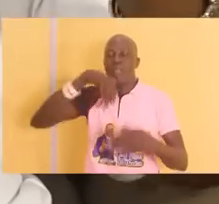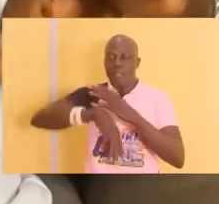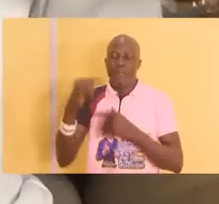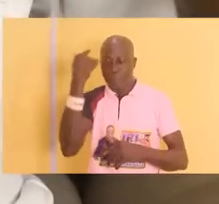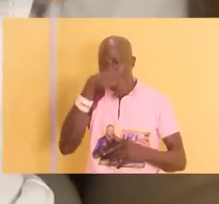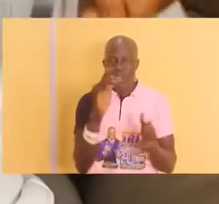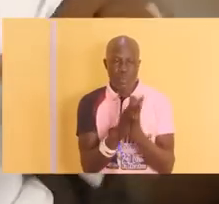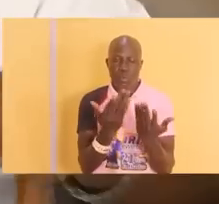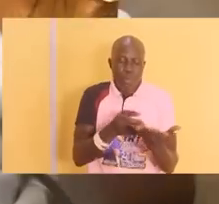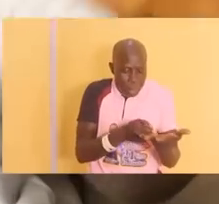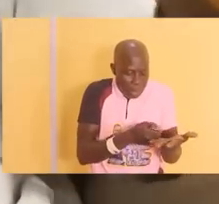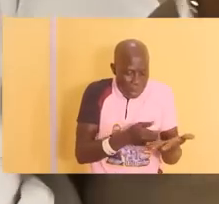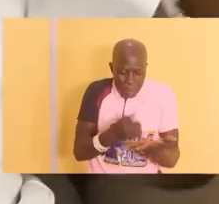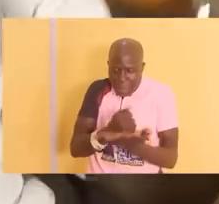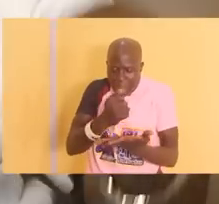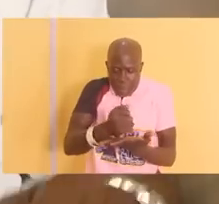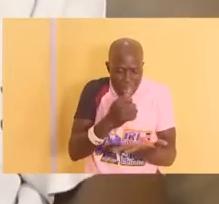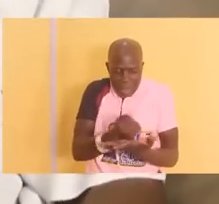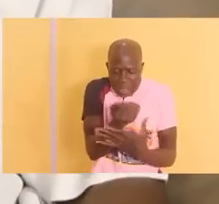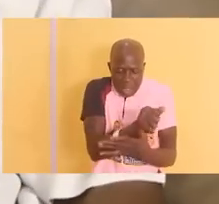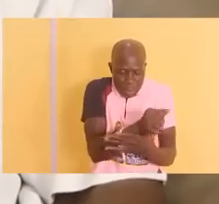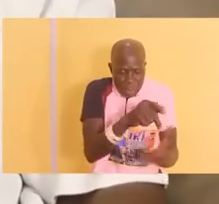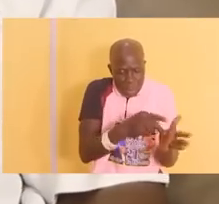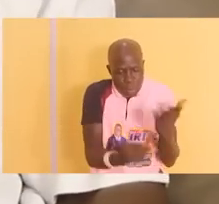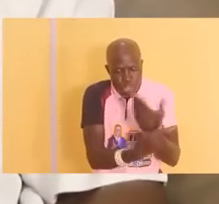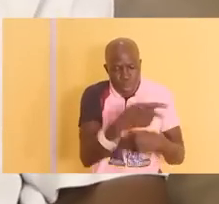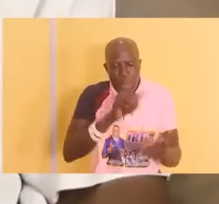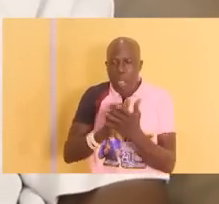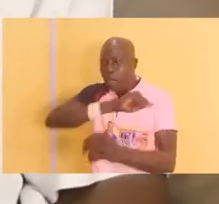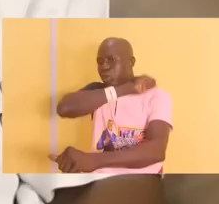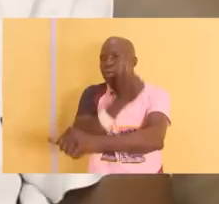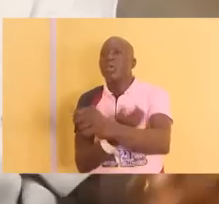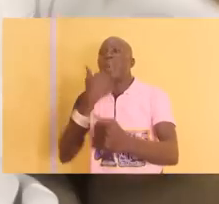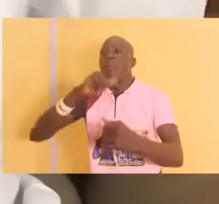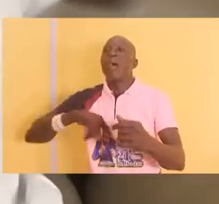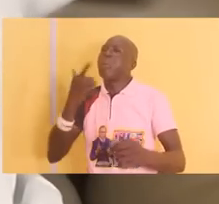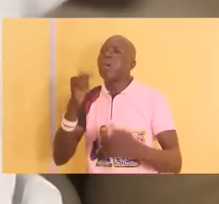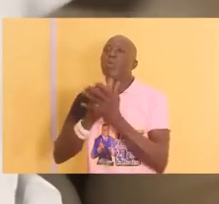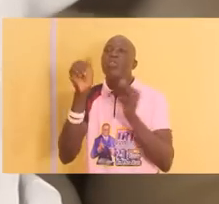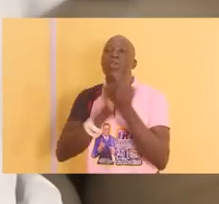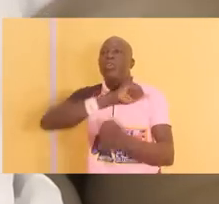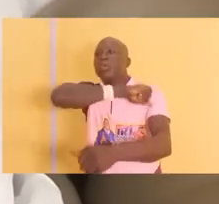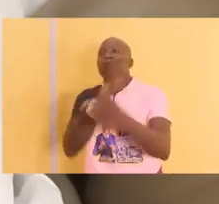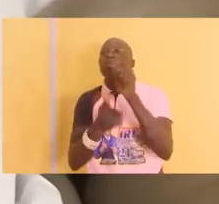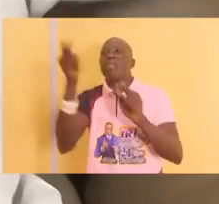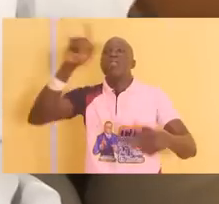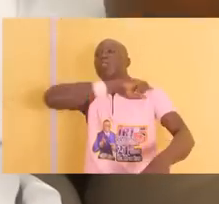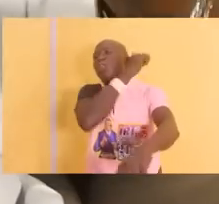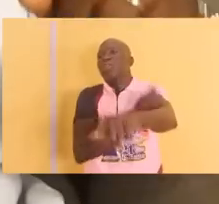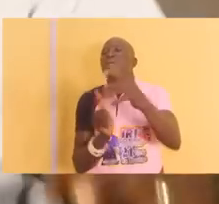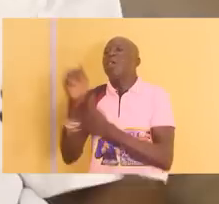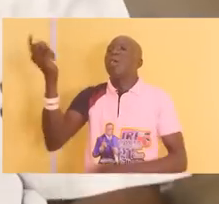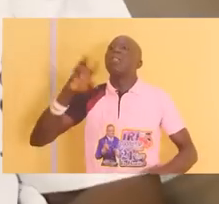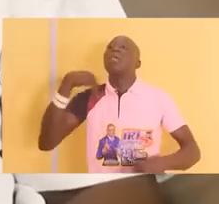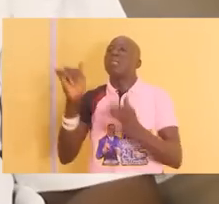facebook e ma type ami e ma share program e won tenu mi jade pelu asela ibi ti a so pe